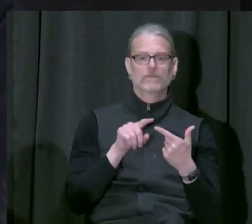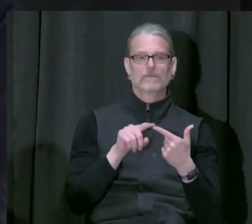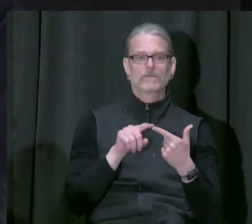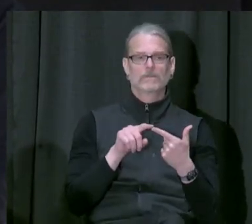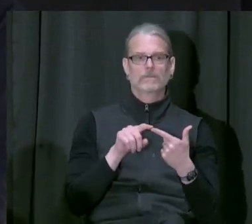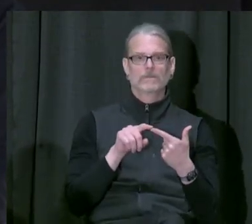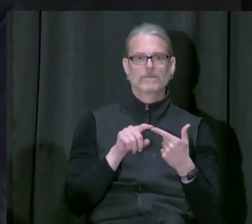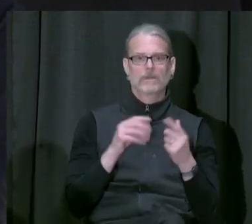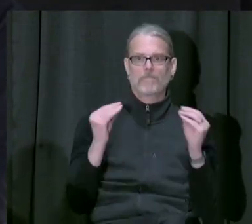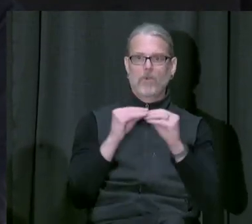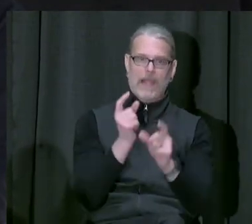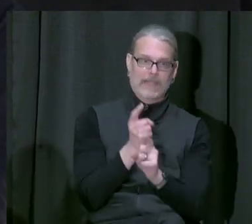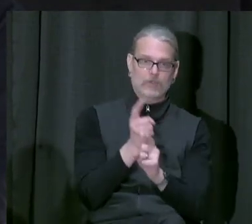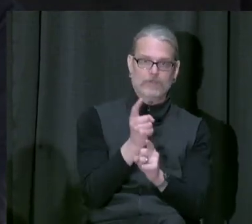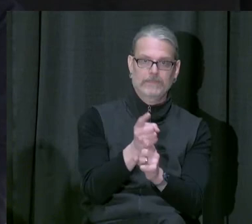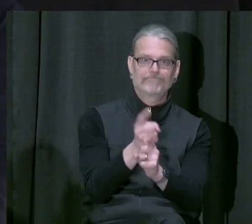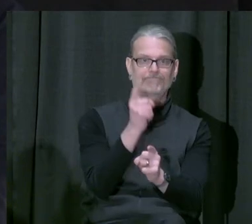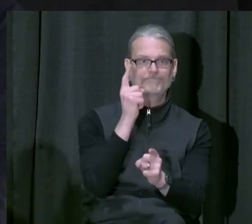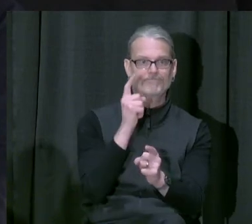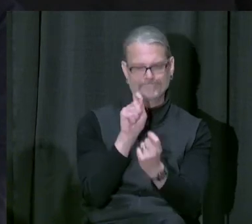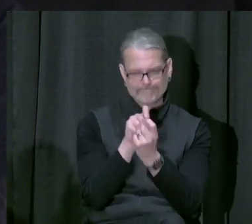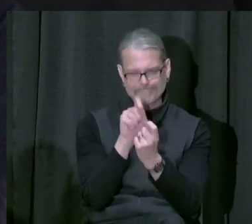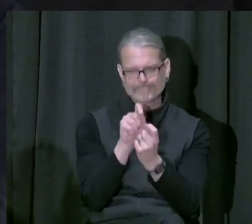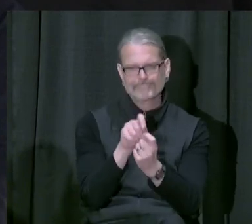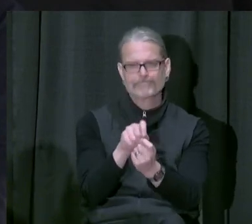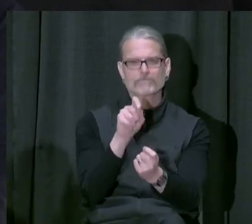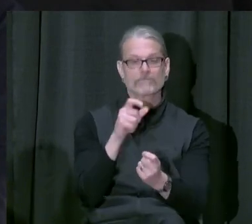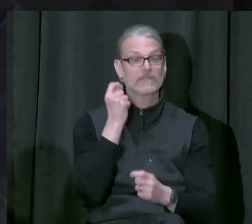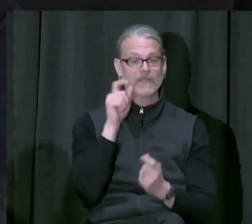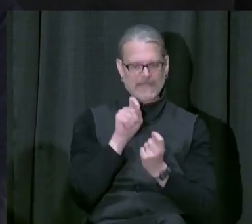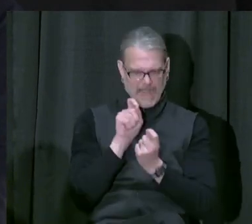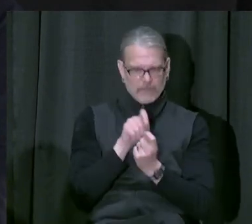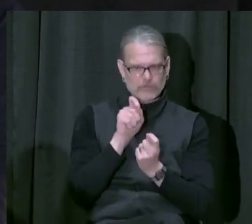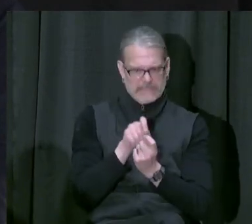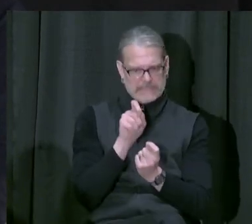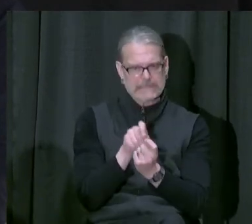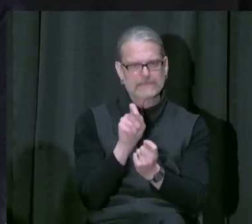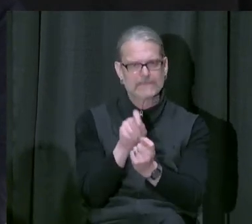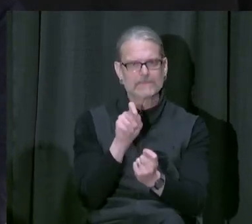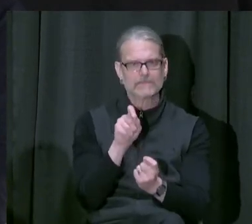and also more accurate. I mean, the interesting thing about accuracy is that